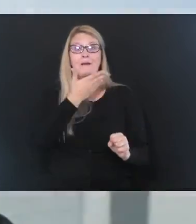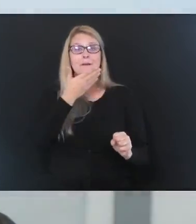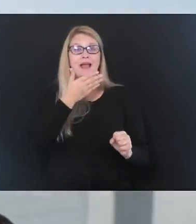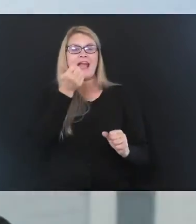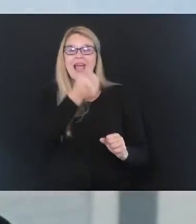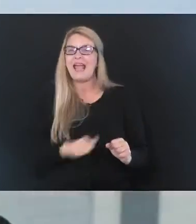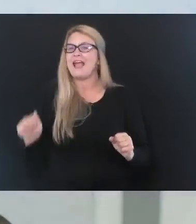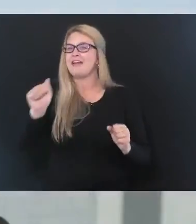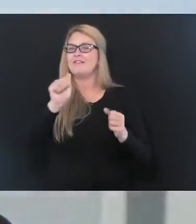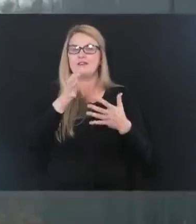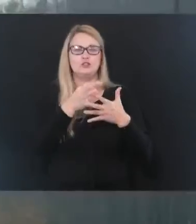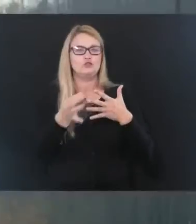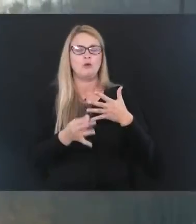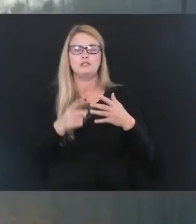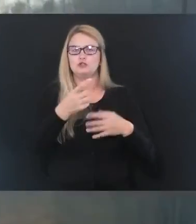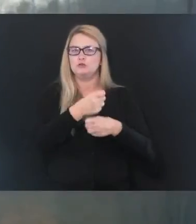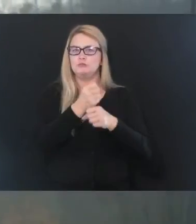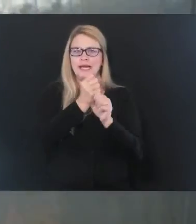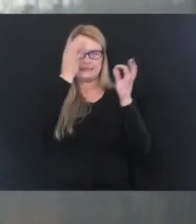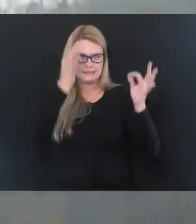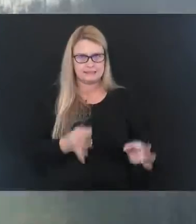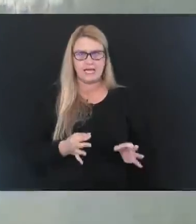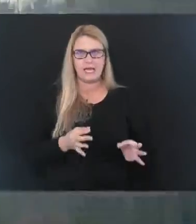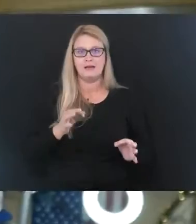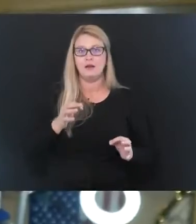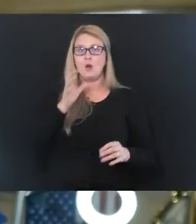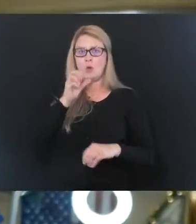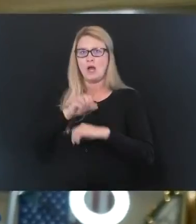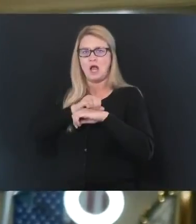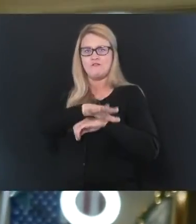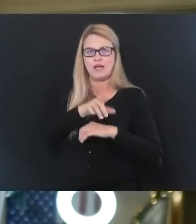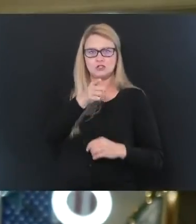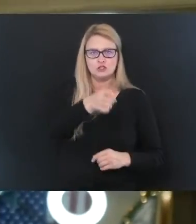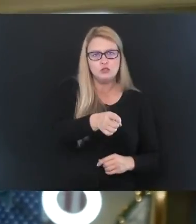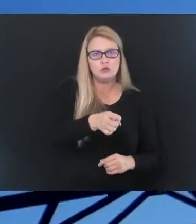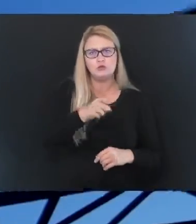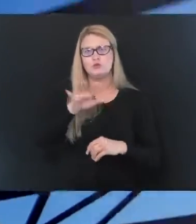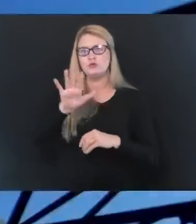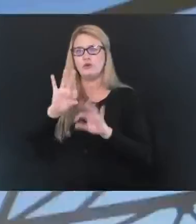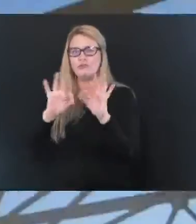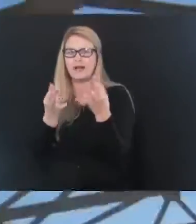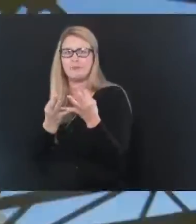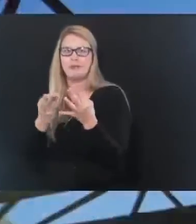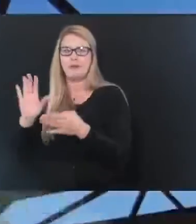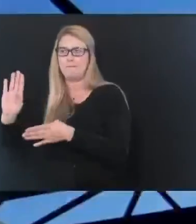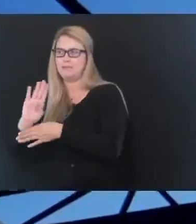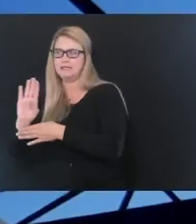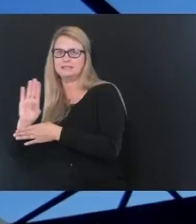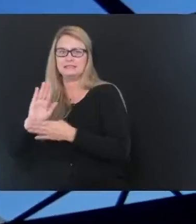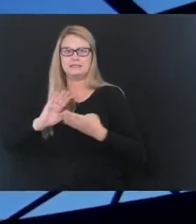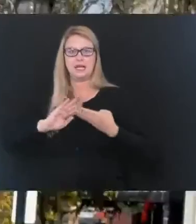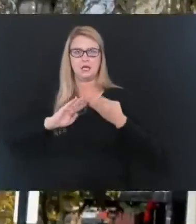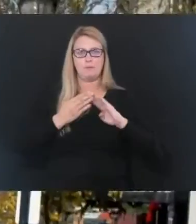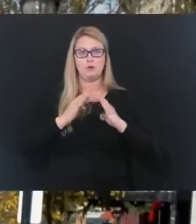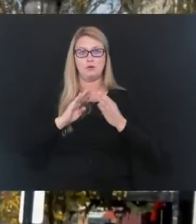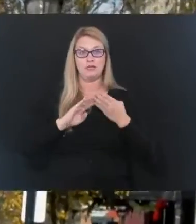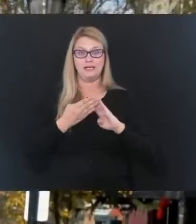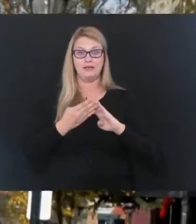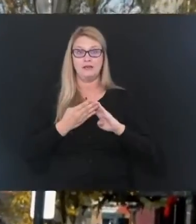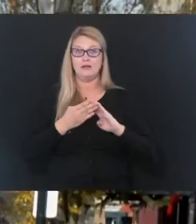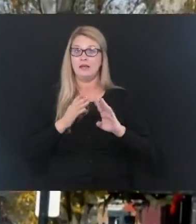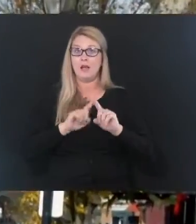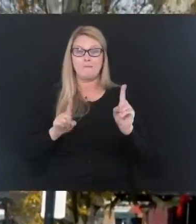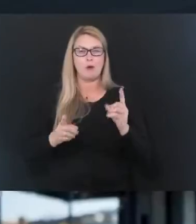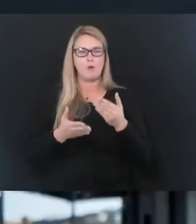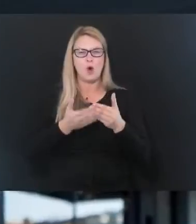make affects you, your family, businesses, and our community. But we're